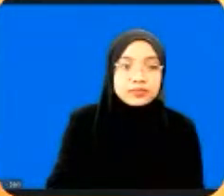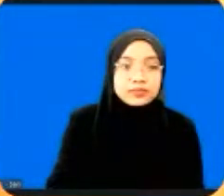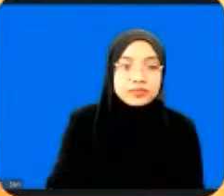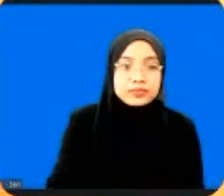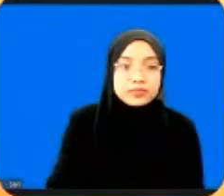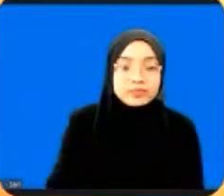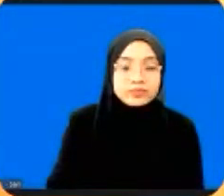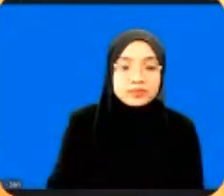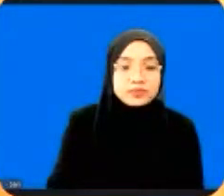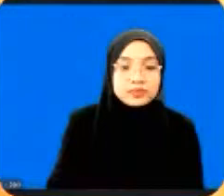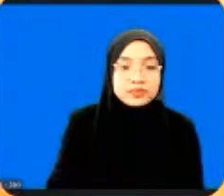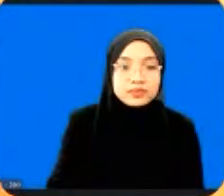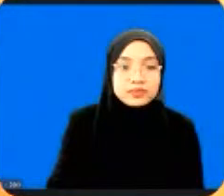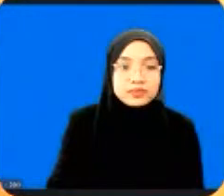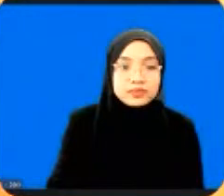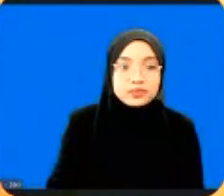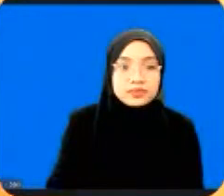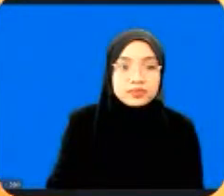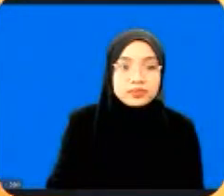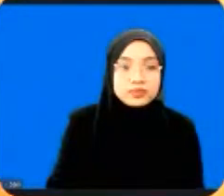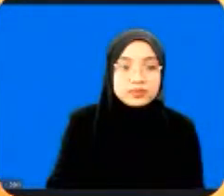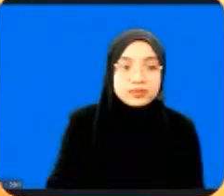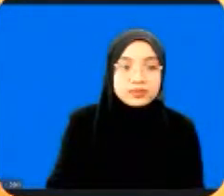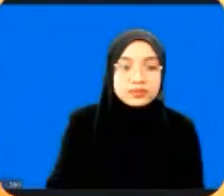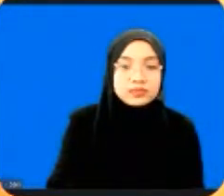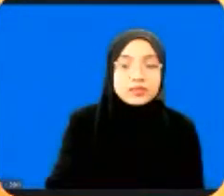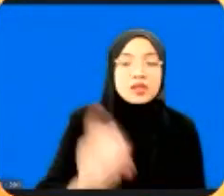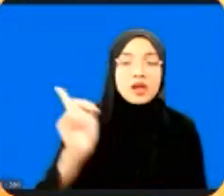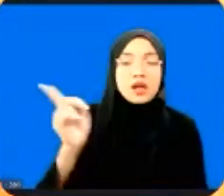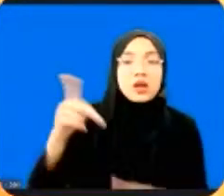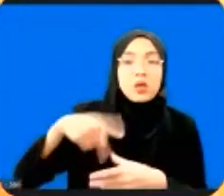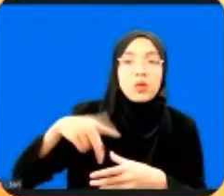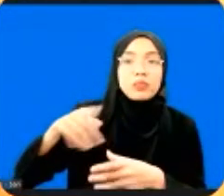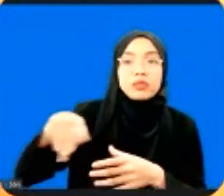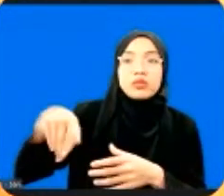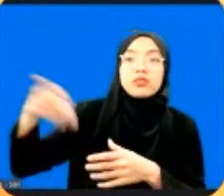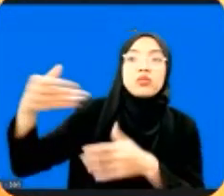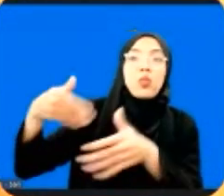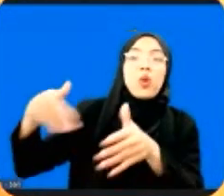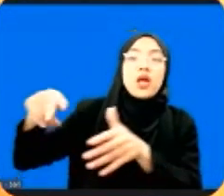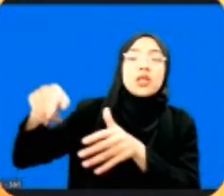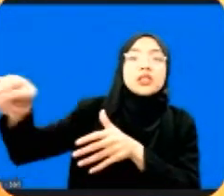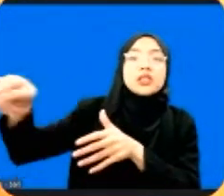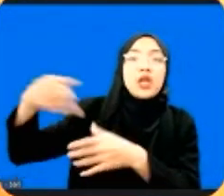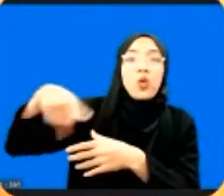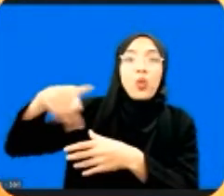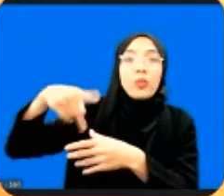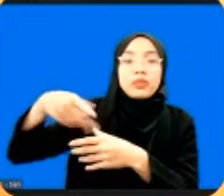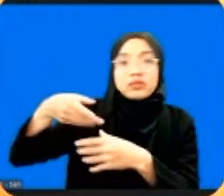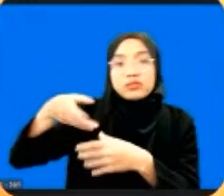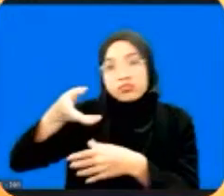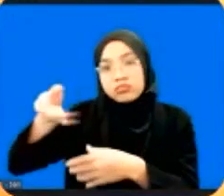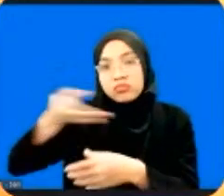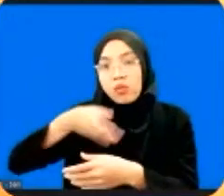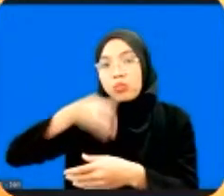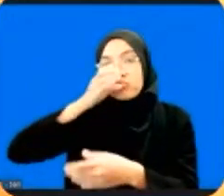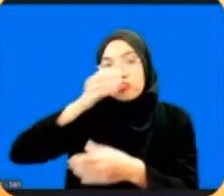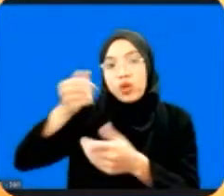By the way, there is a coffee in the back of the room that you can take free, coffee. For